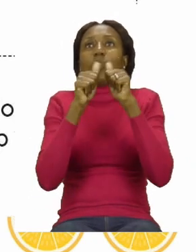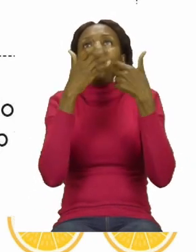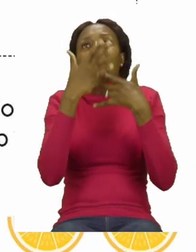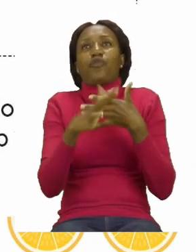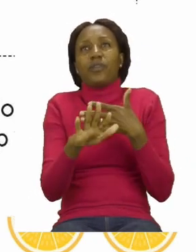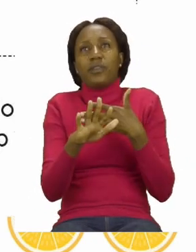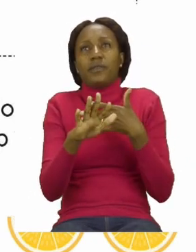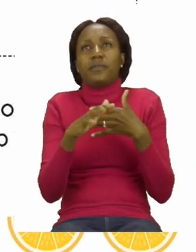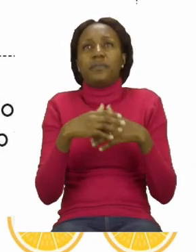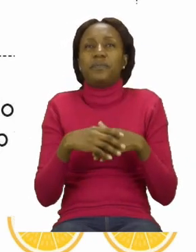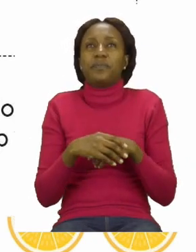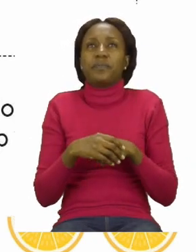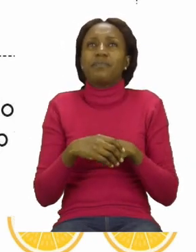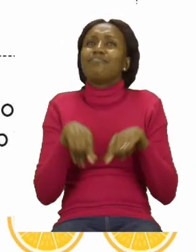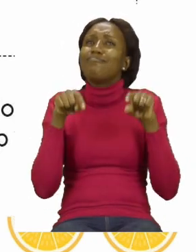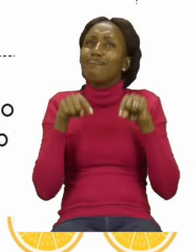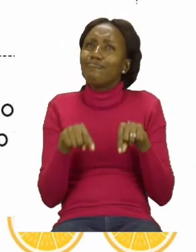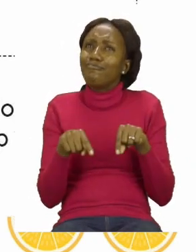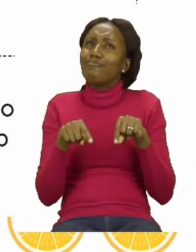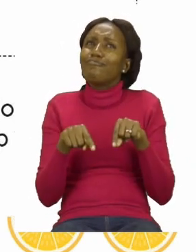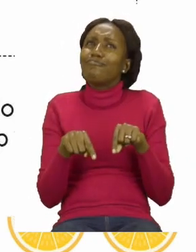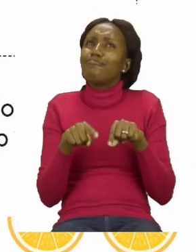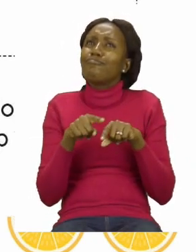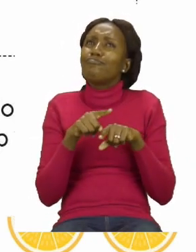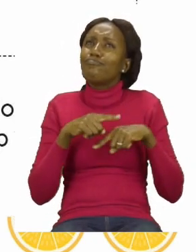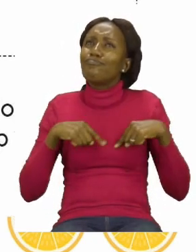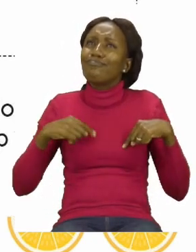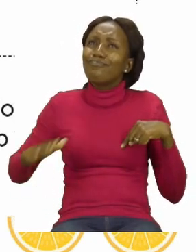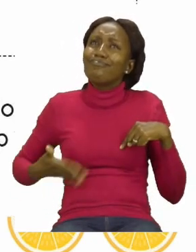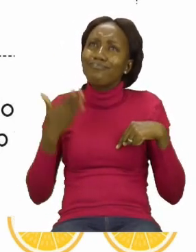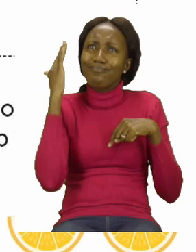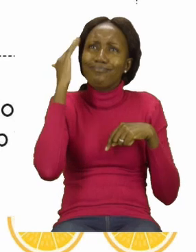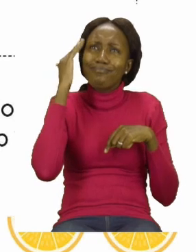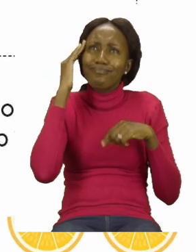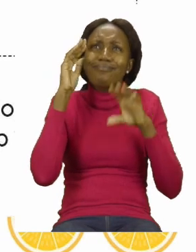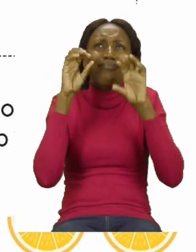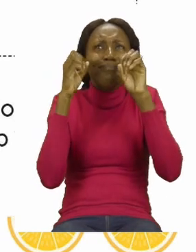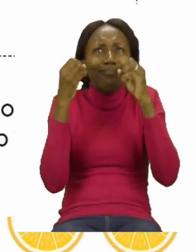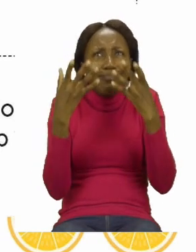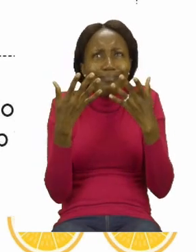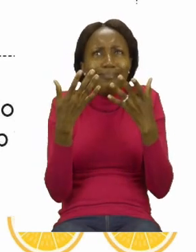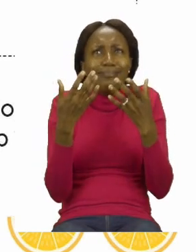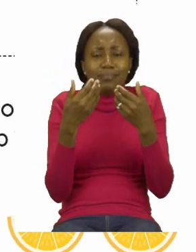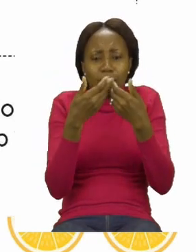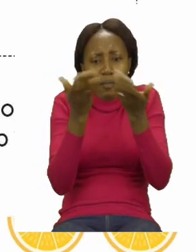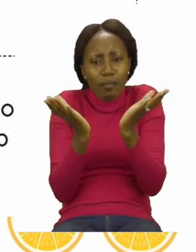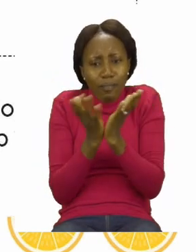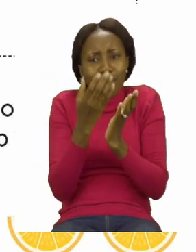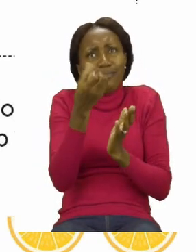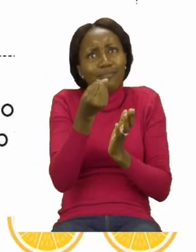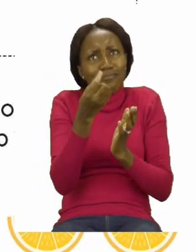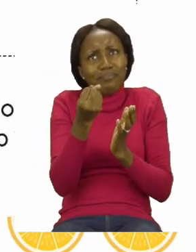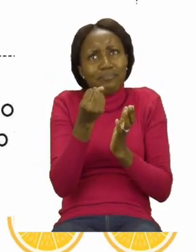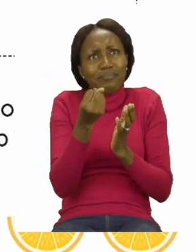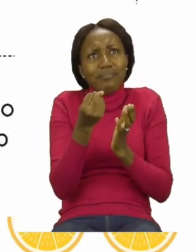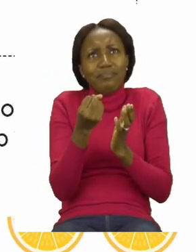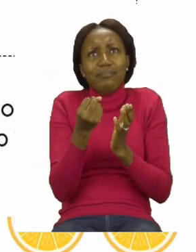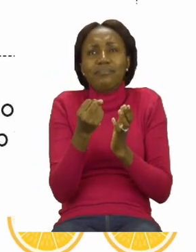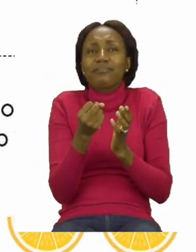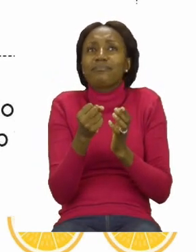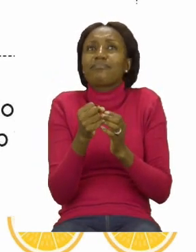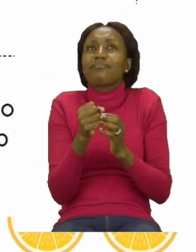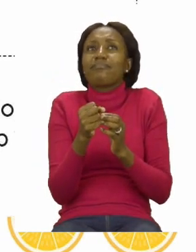So it is now our job to count how many are left in the plate, which is on the other side. Let's